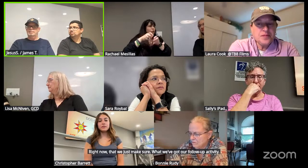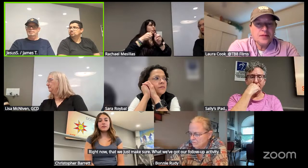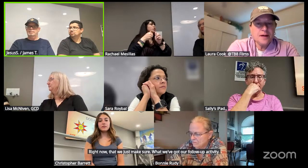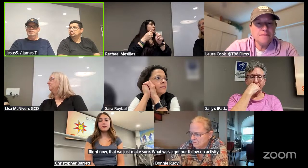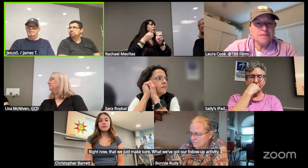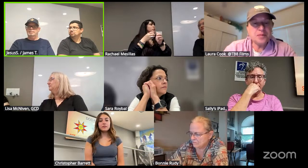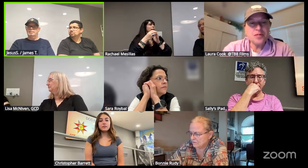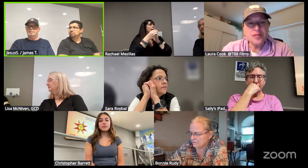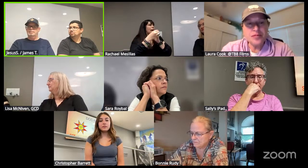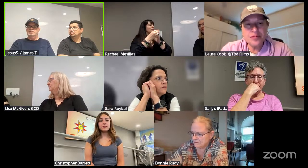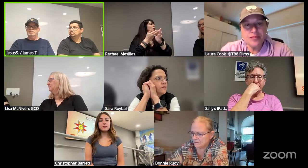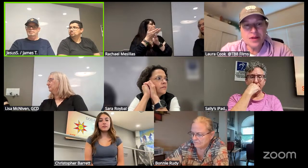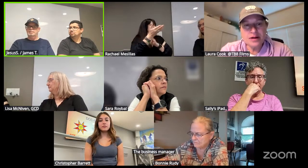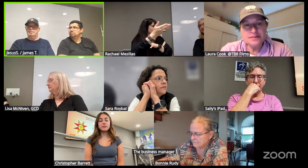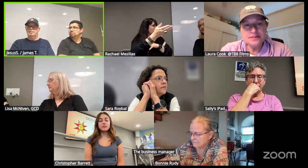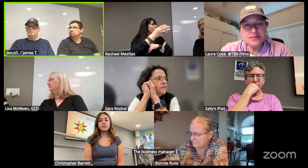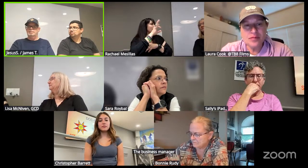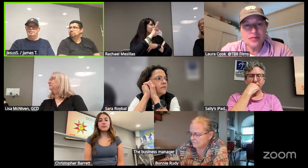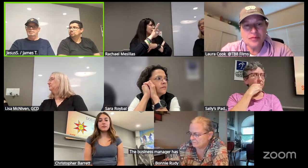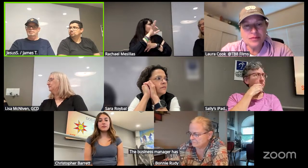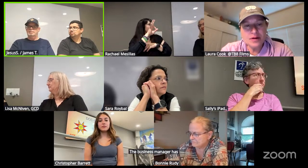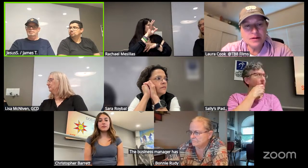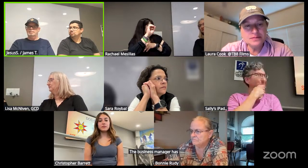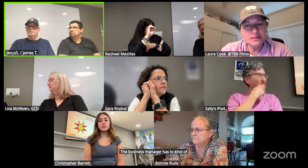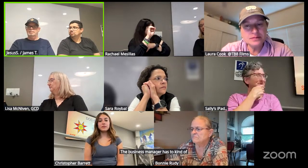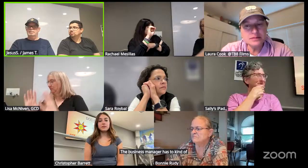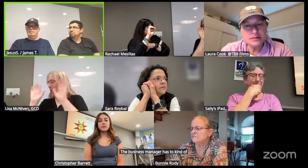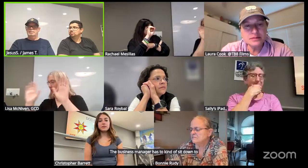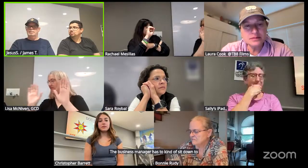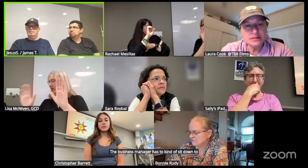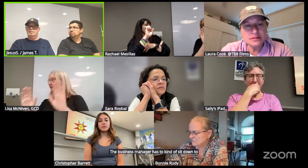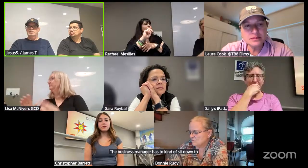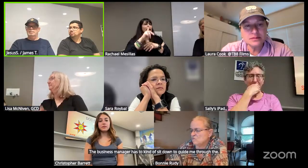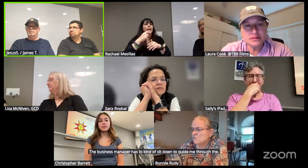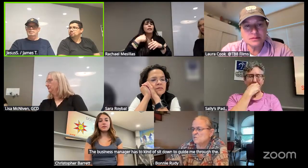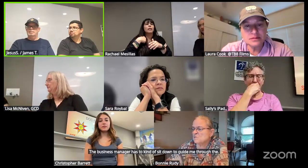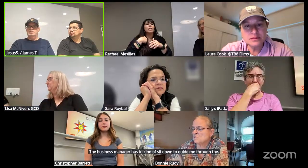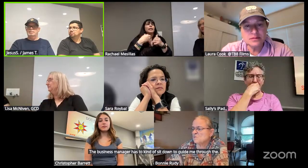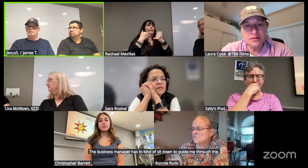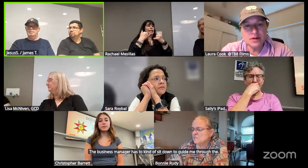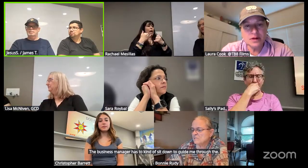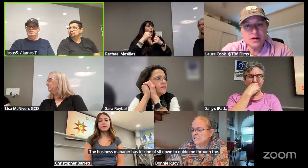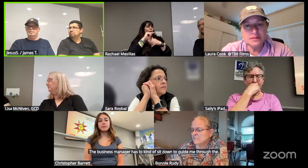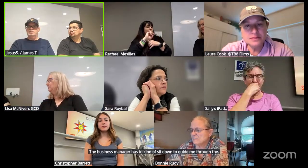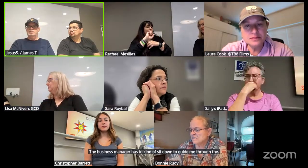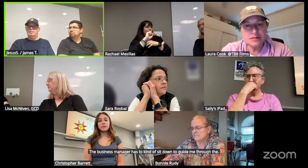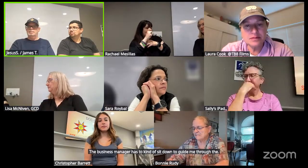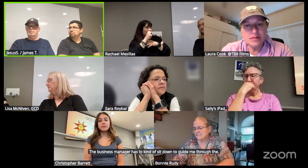The business manager has to have a sit down to guide me through the 990.